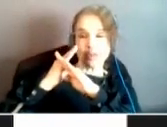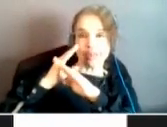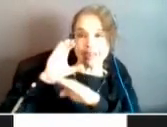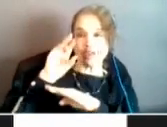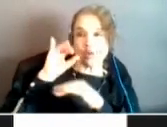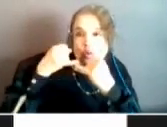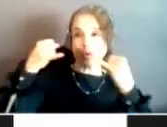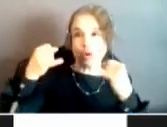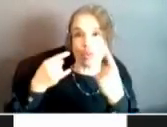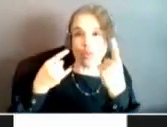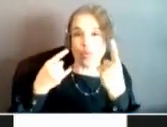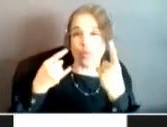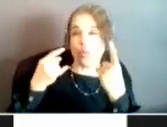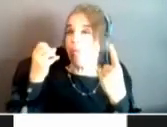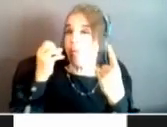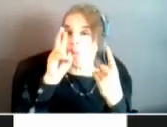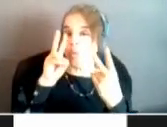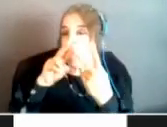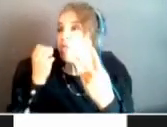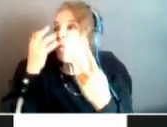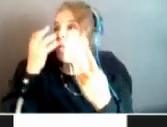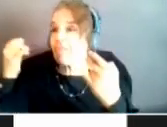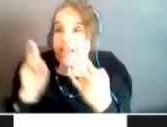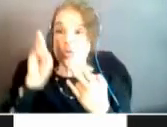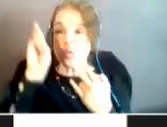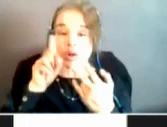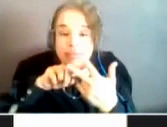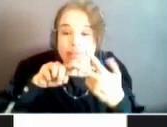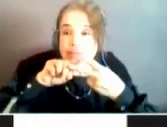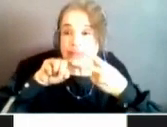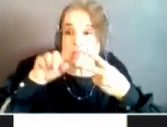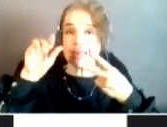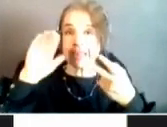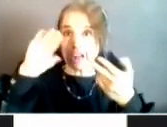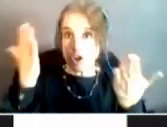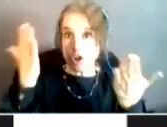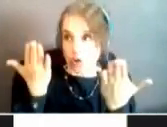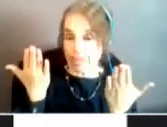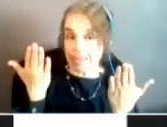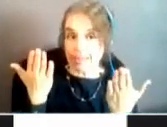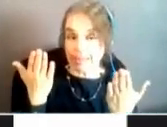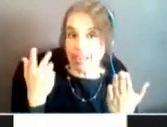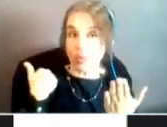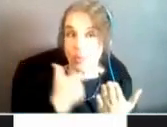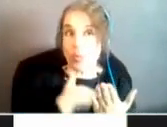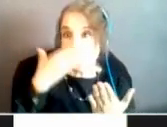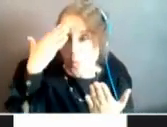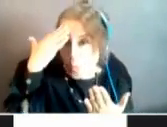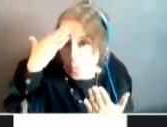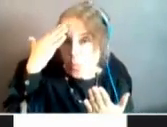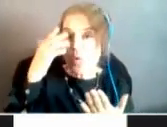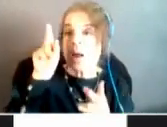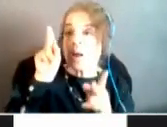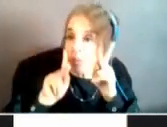crisis lines or the warm lines in Riverside, and we certainly see this up here too, is that we know anecdotally